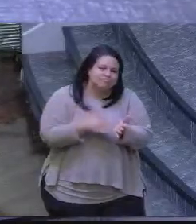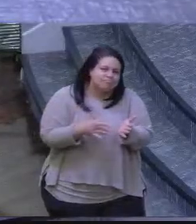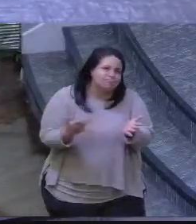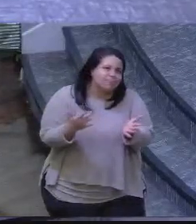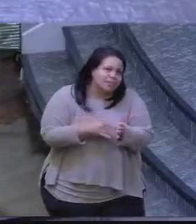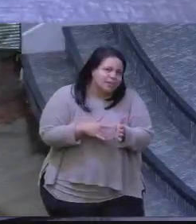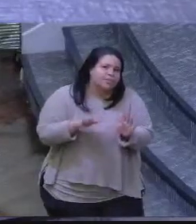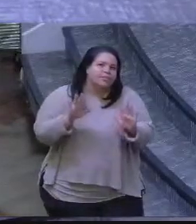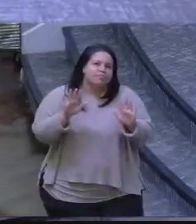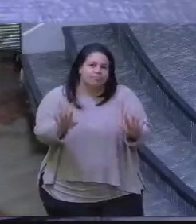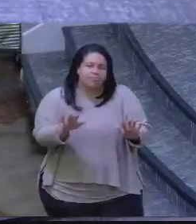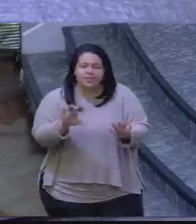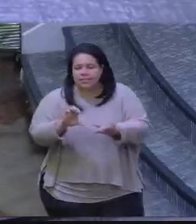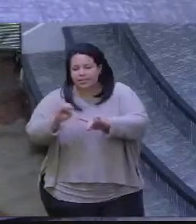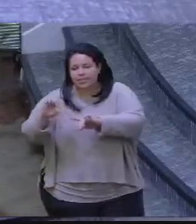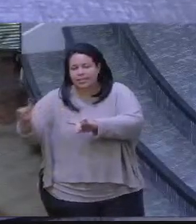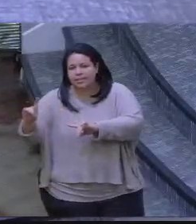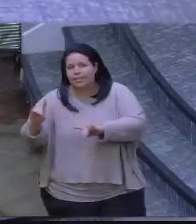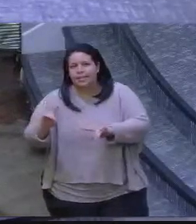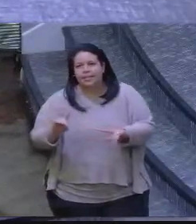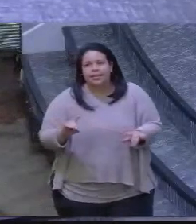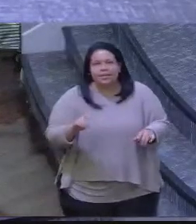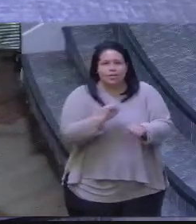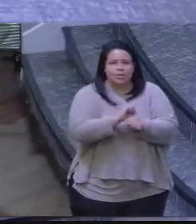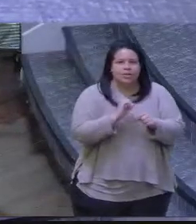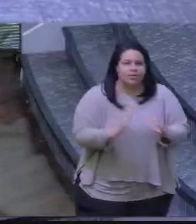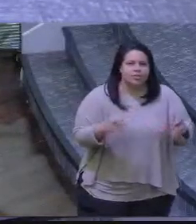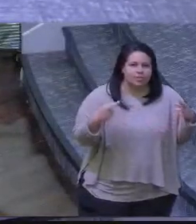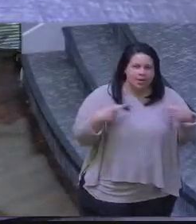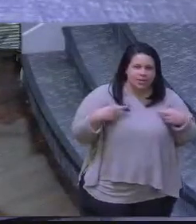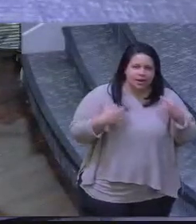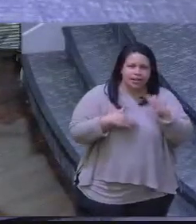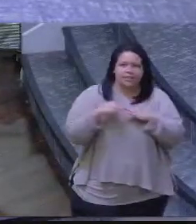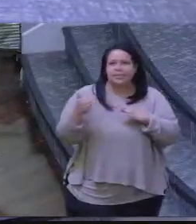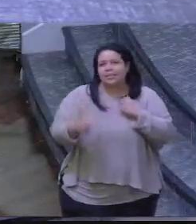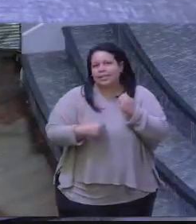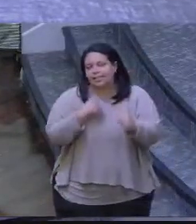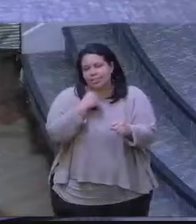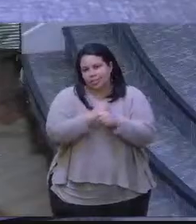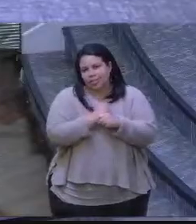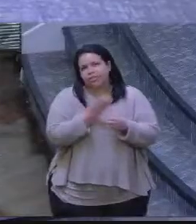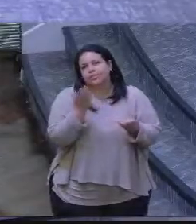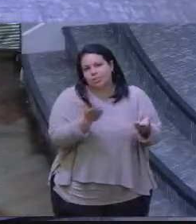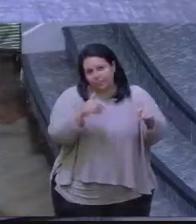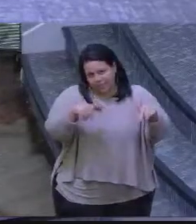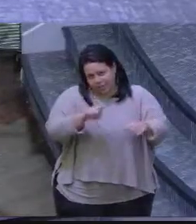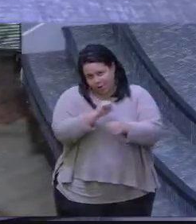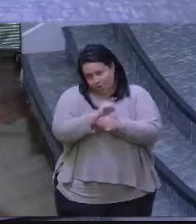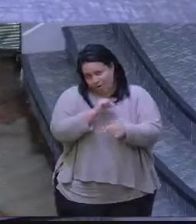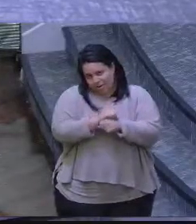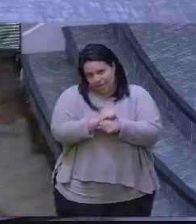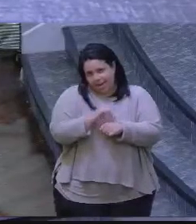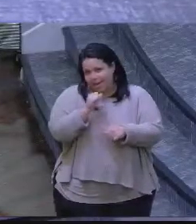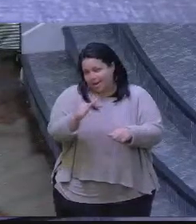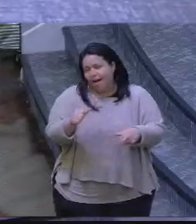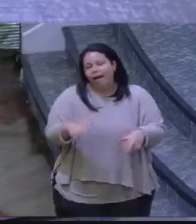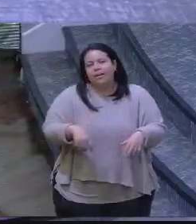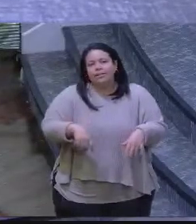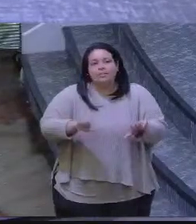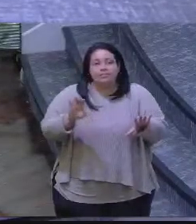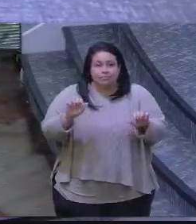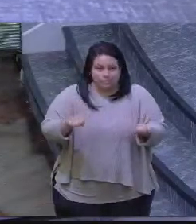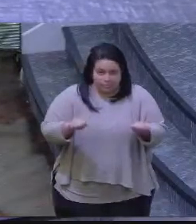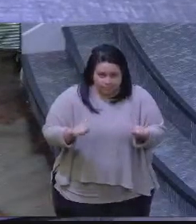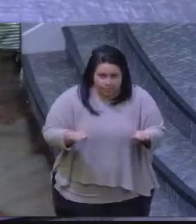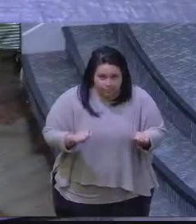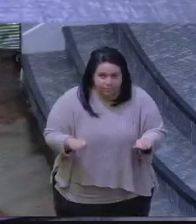CCSD employees who retire with at least 10 years of service to the district but are not eligible for TRS benefits and are under